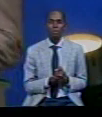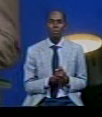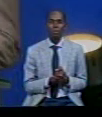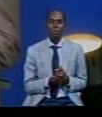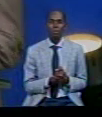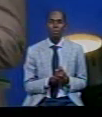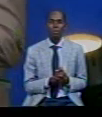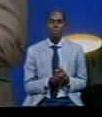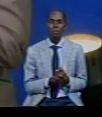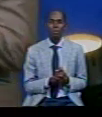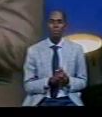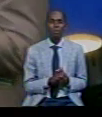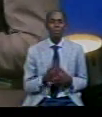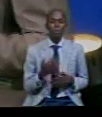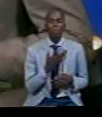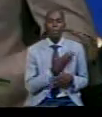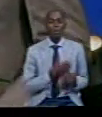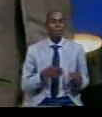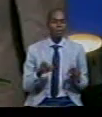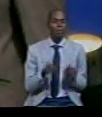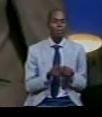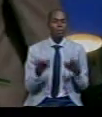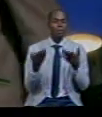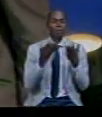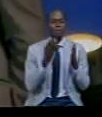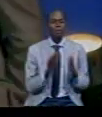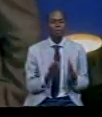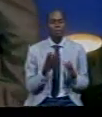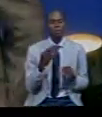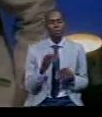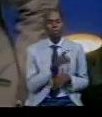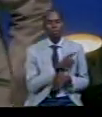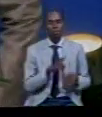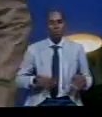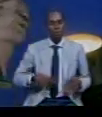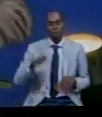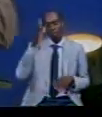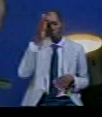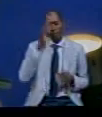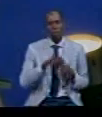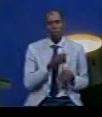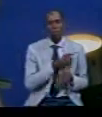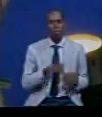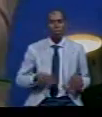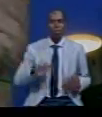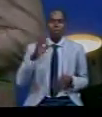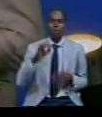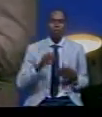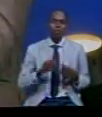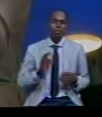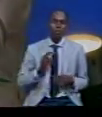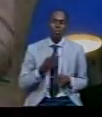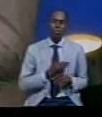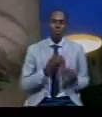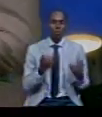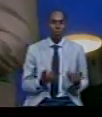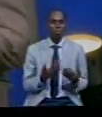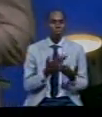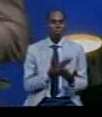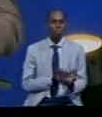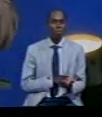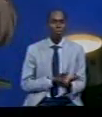And as the servant of the Lord, our Father and the Lord preached to us this morning, the prophet is not going to follow all